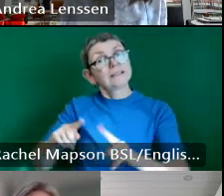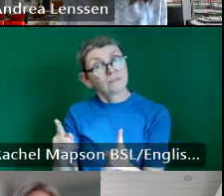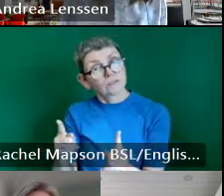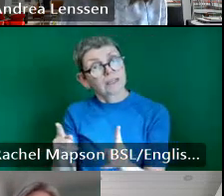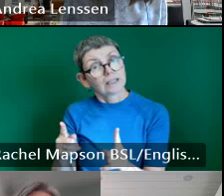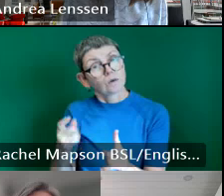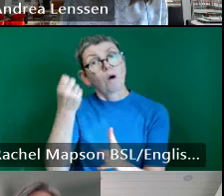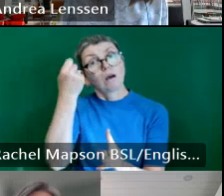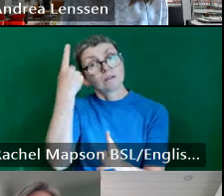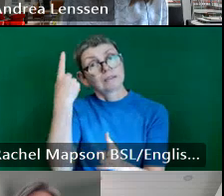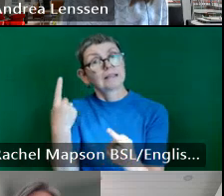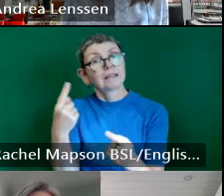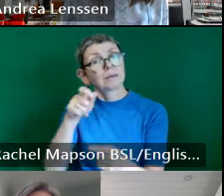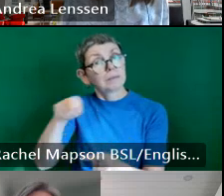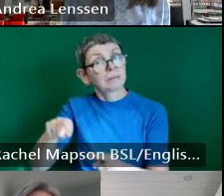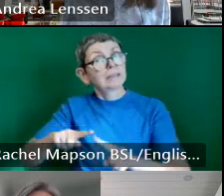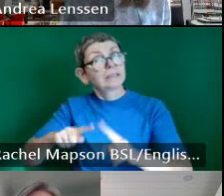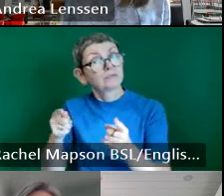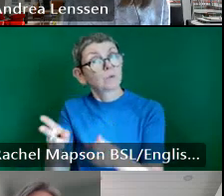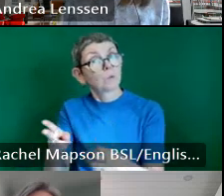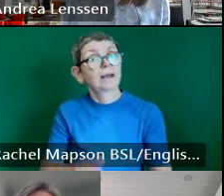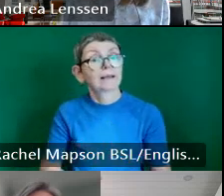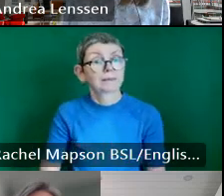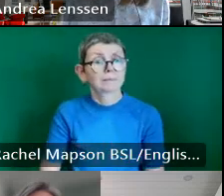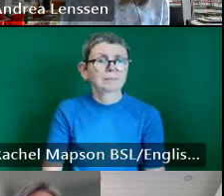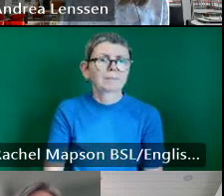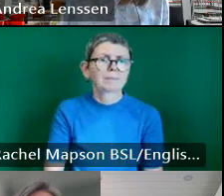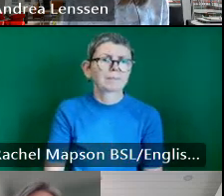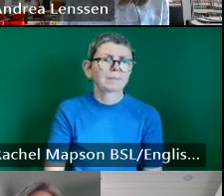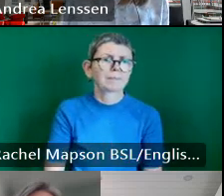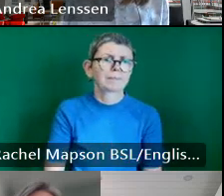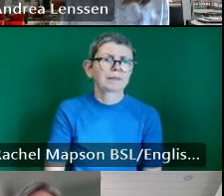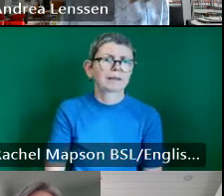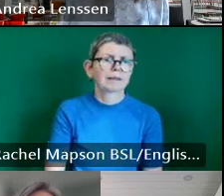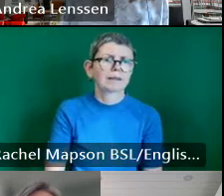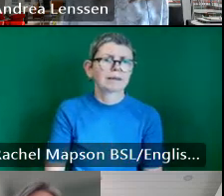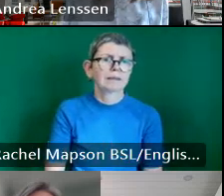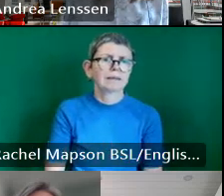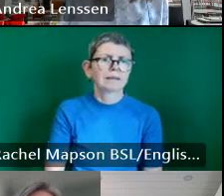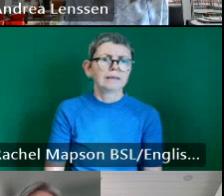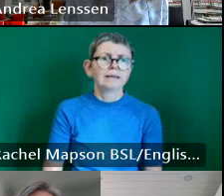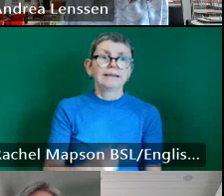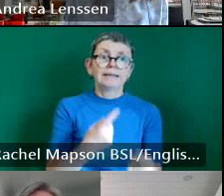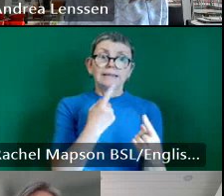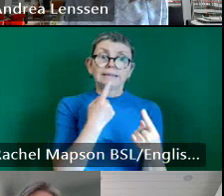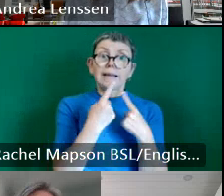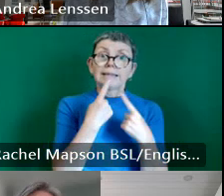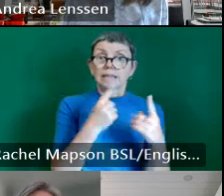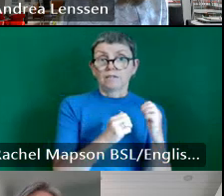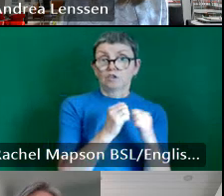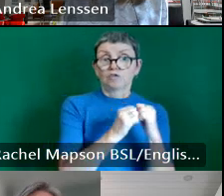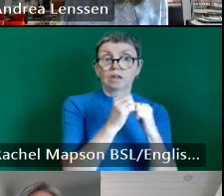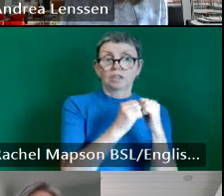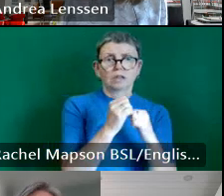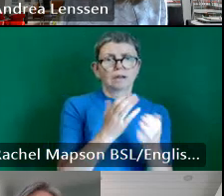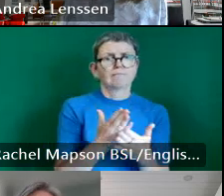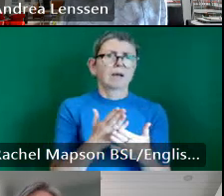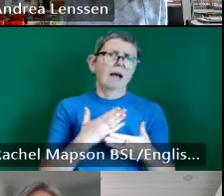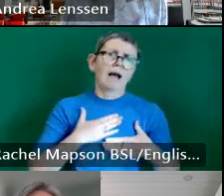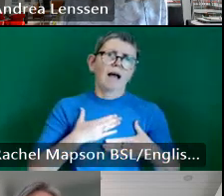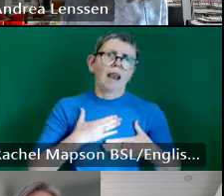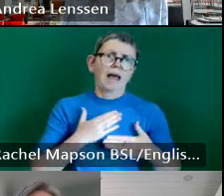or the patients they're working with. Data infrastructure. I'm a big advocate of data. I'm a social scientist,